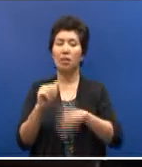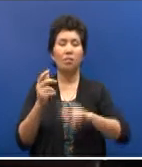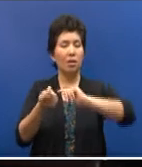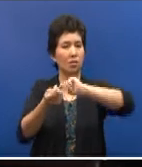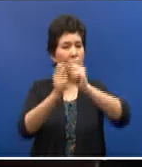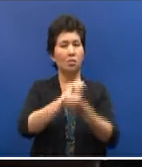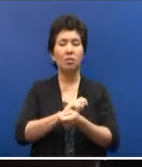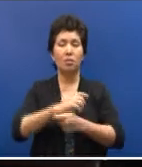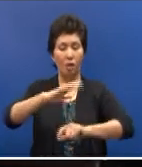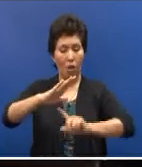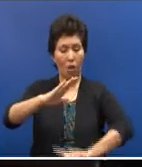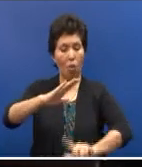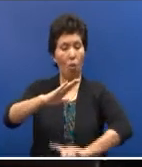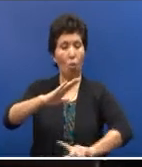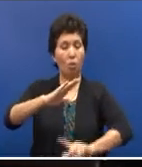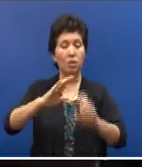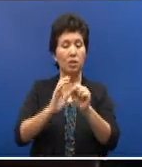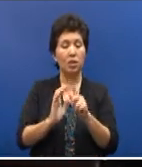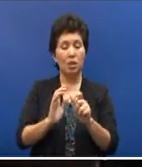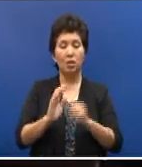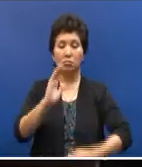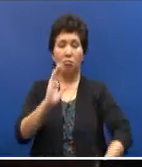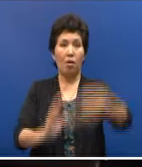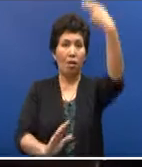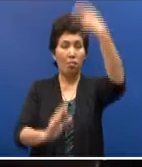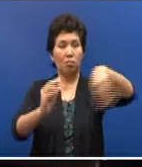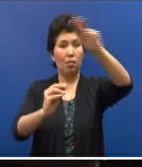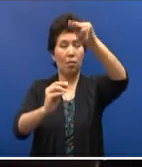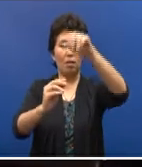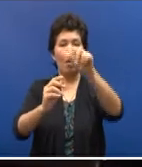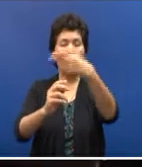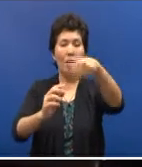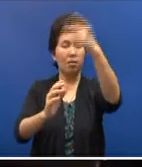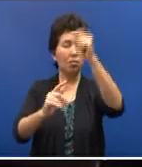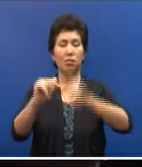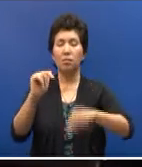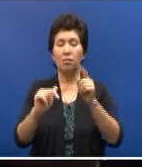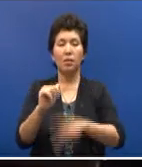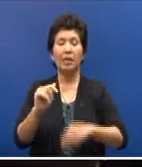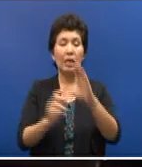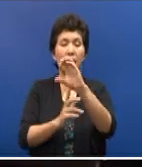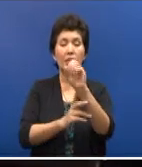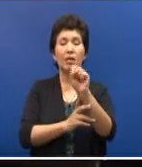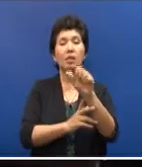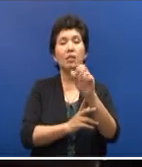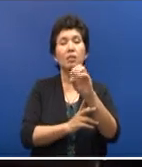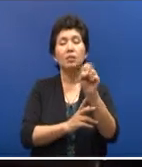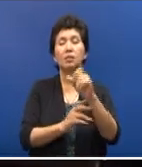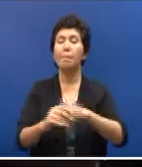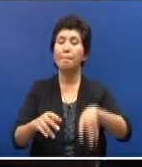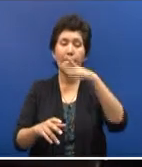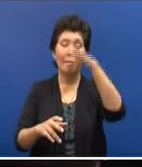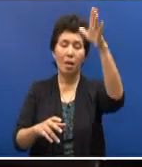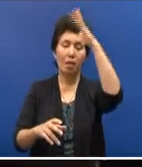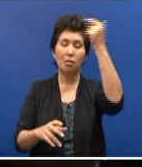change from low status to the high status. In fact, under the caste systems, the parents